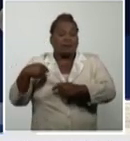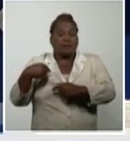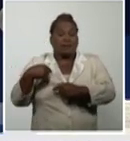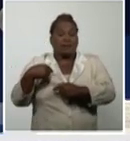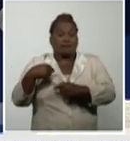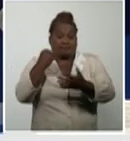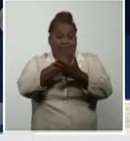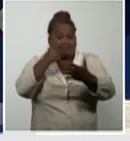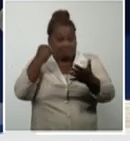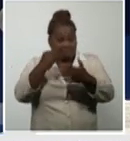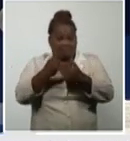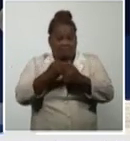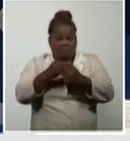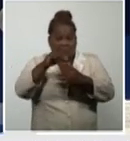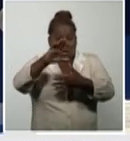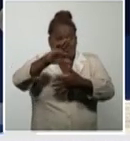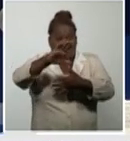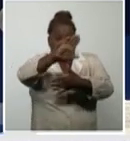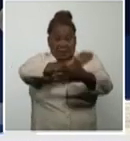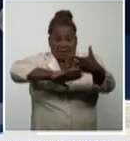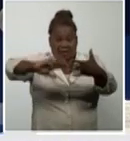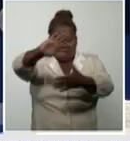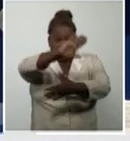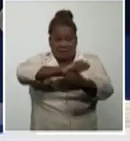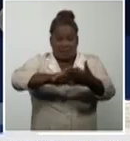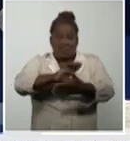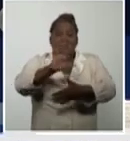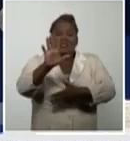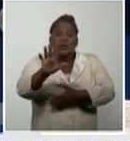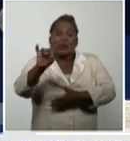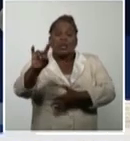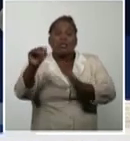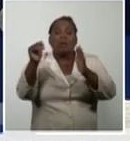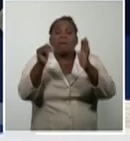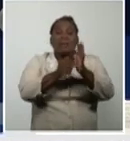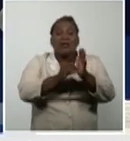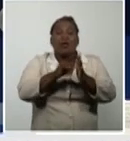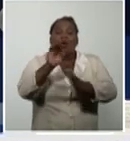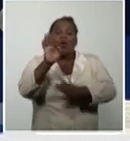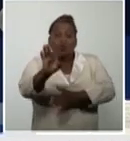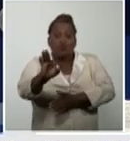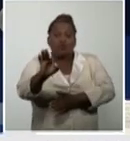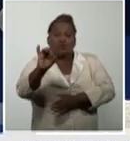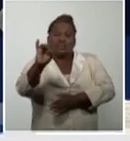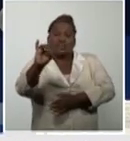59,870 cases were diagnosed in our region, for a total of